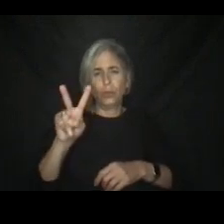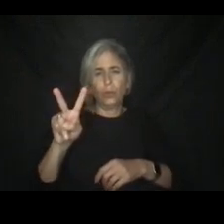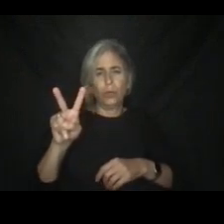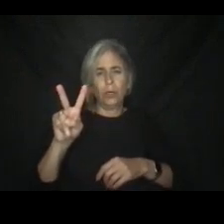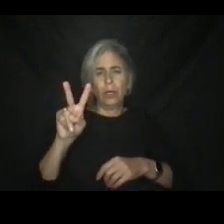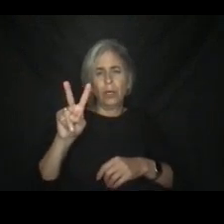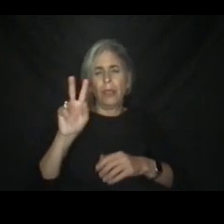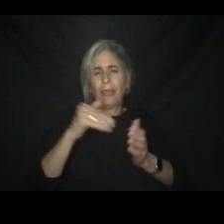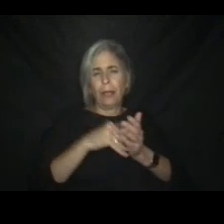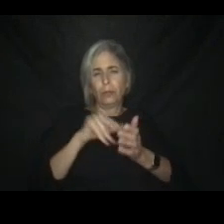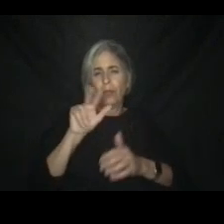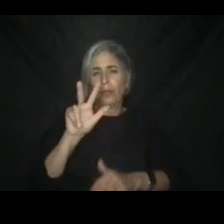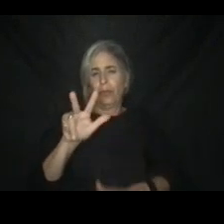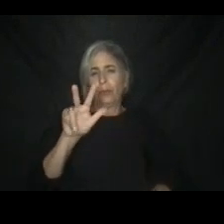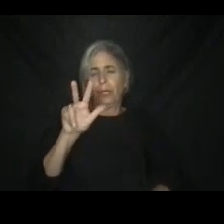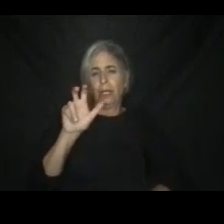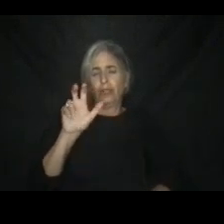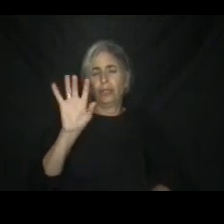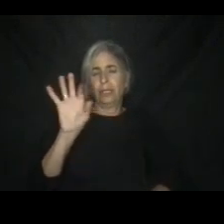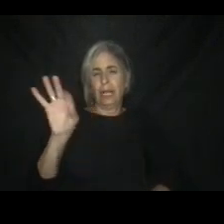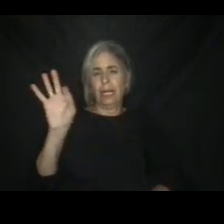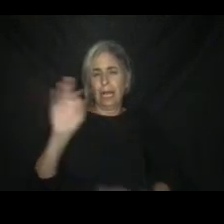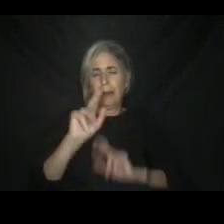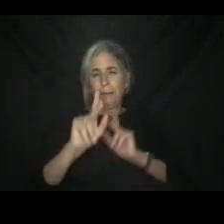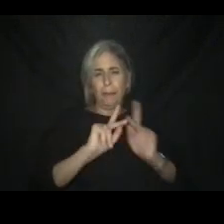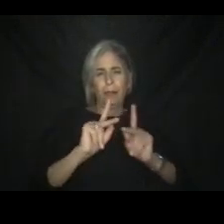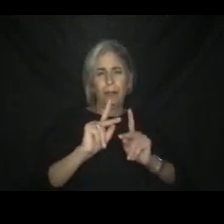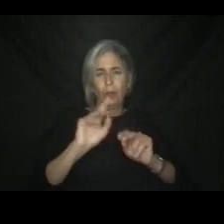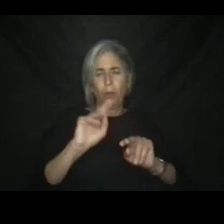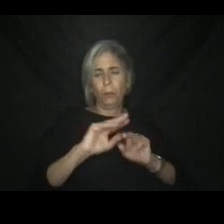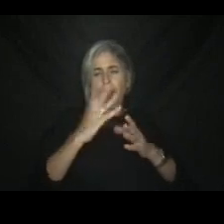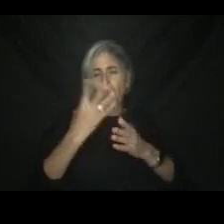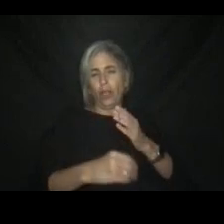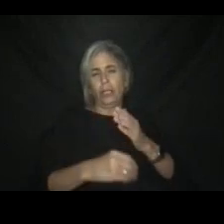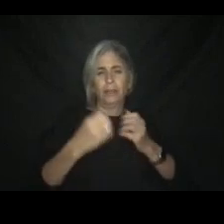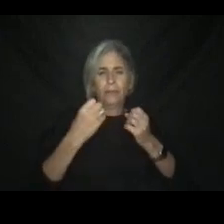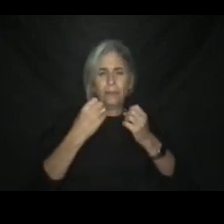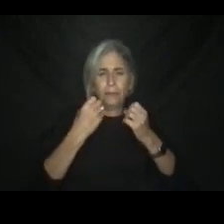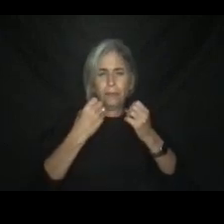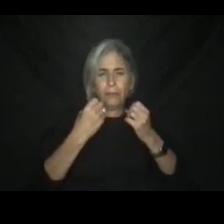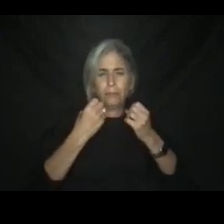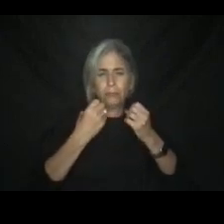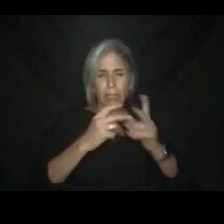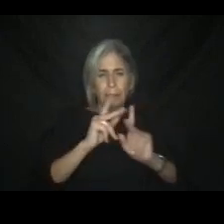residents. So this represents a net loss of 513 people for District 1.